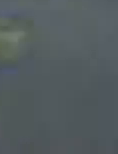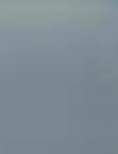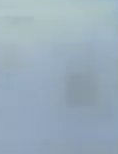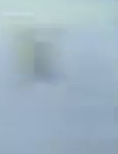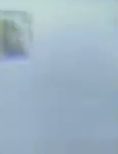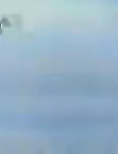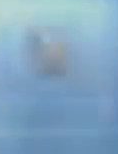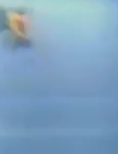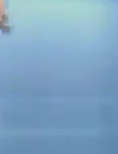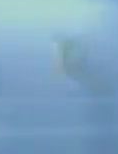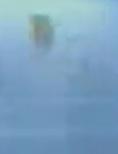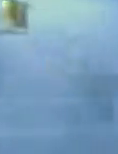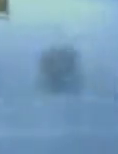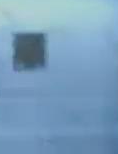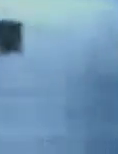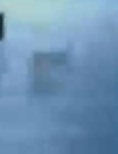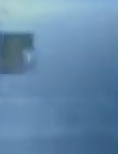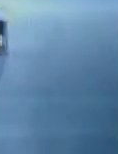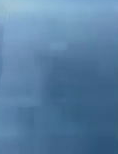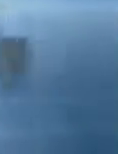Thank you.